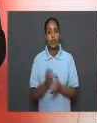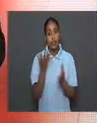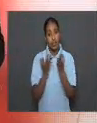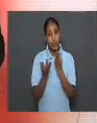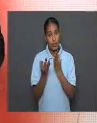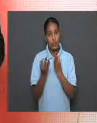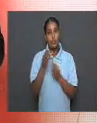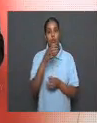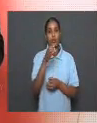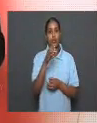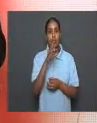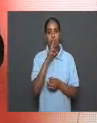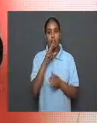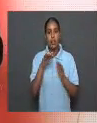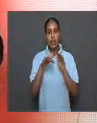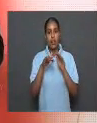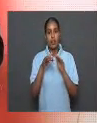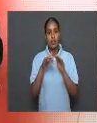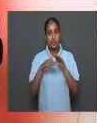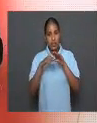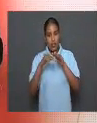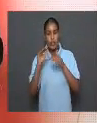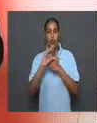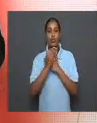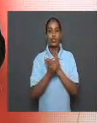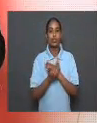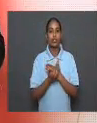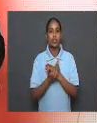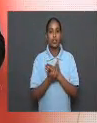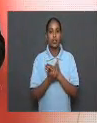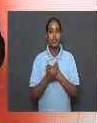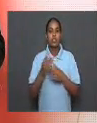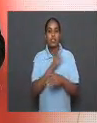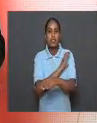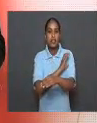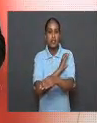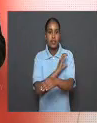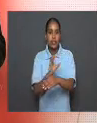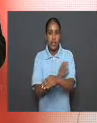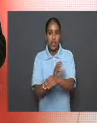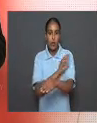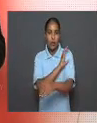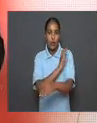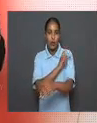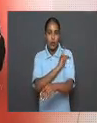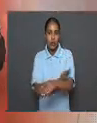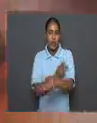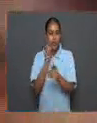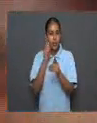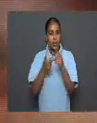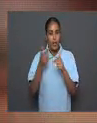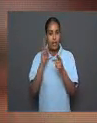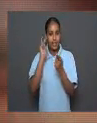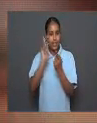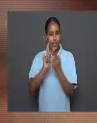If the solutions are under standard conditions, the cell potential becomes exactly